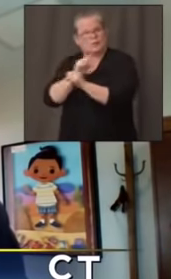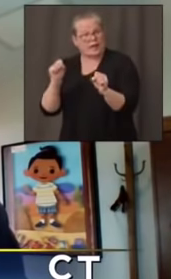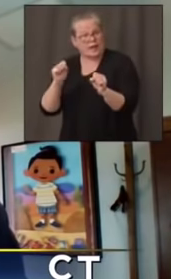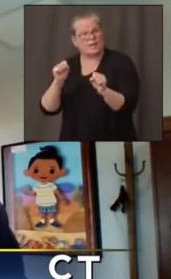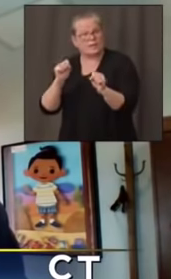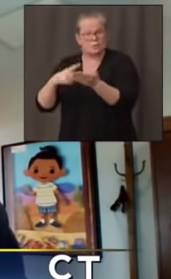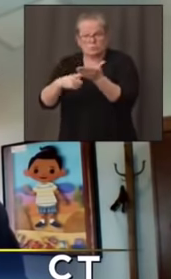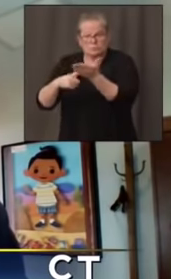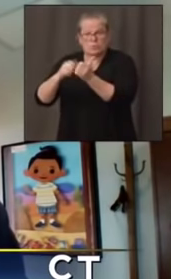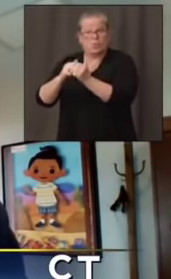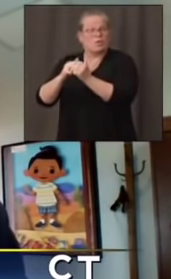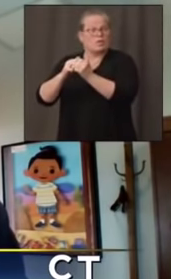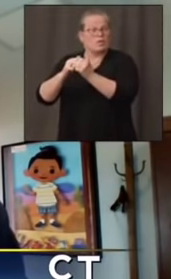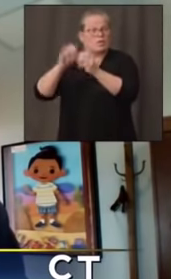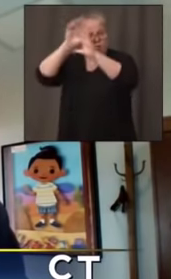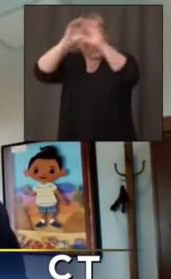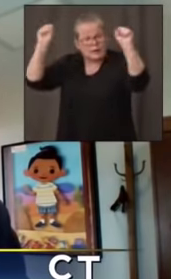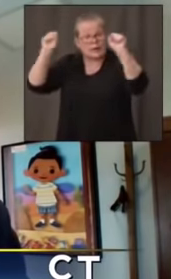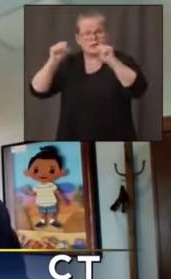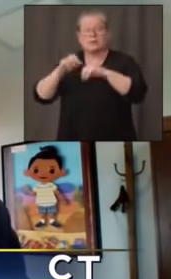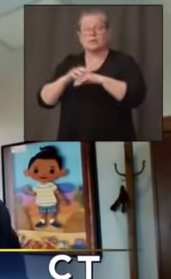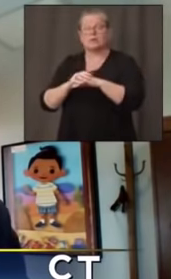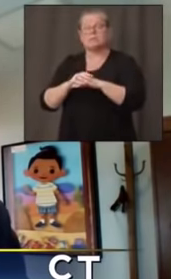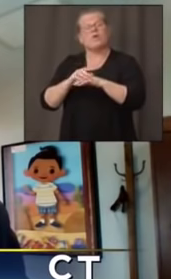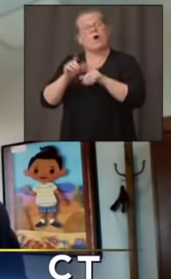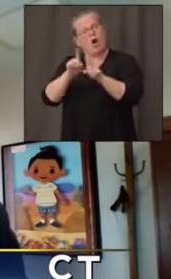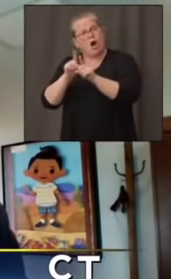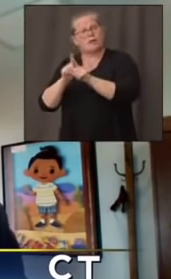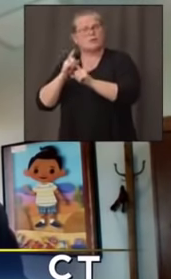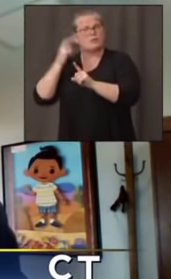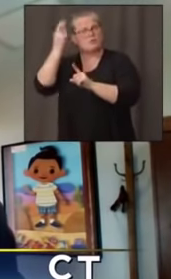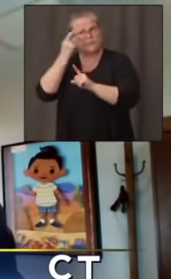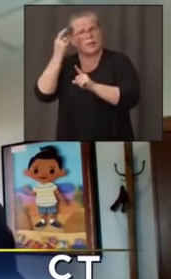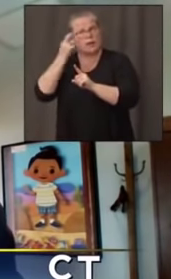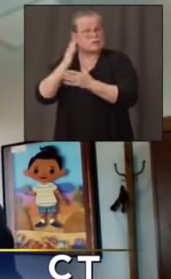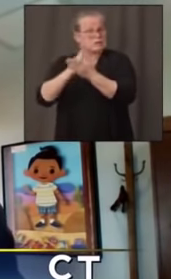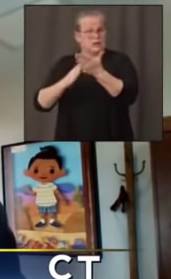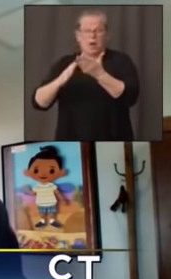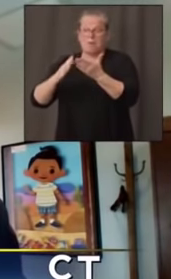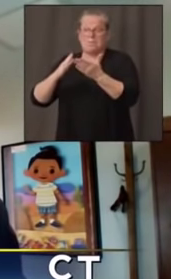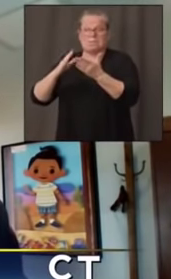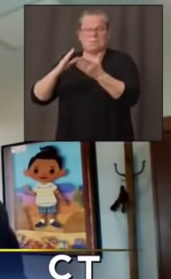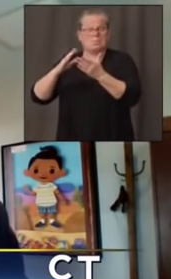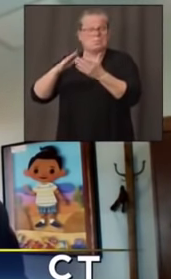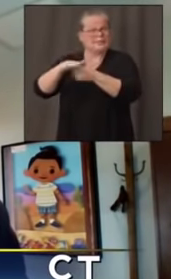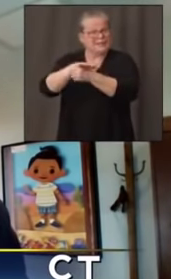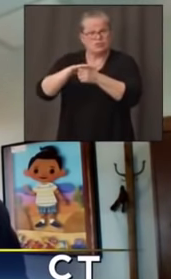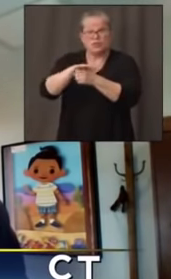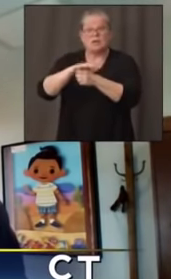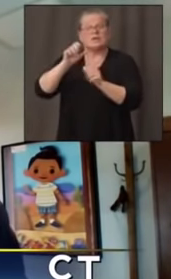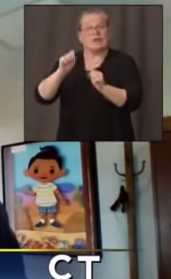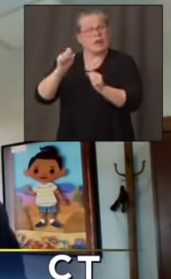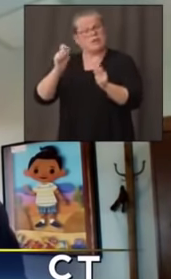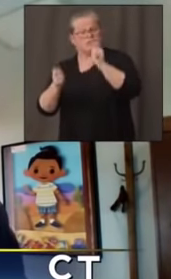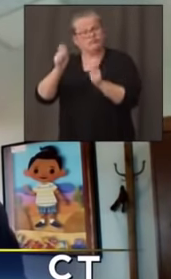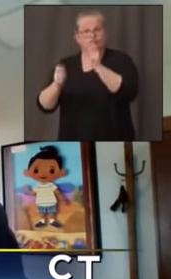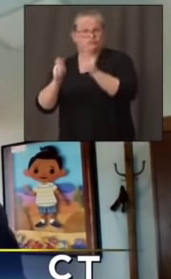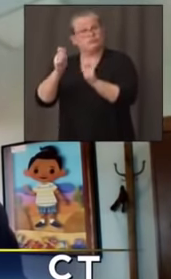that there are ways that districts could accommodate where possible, but also offer